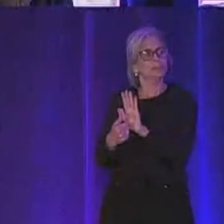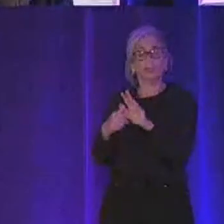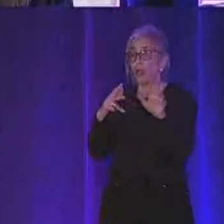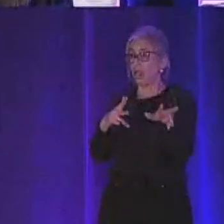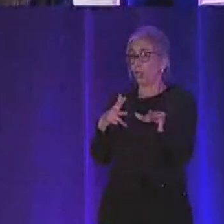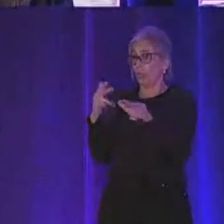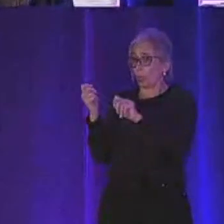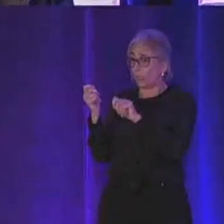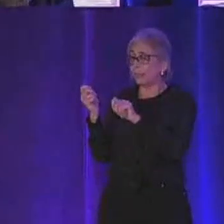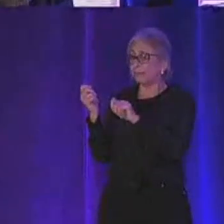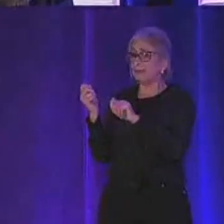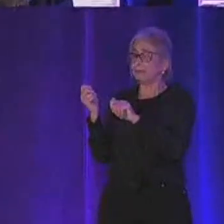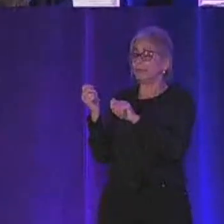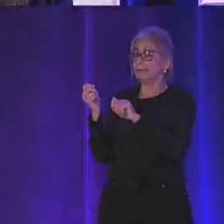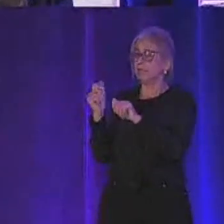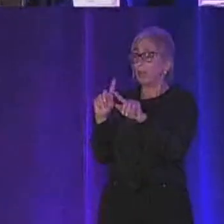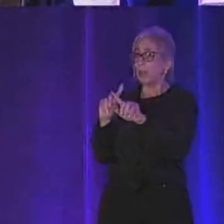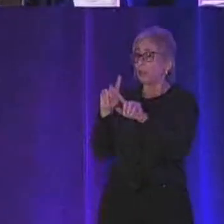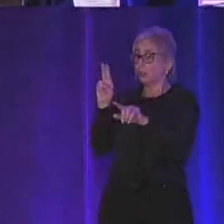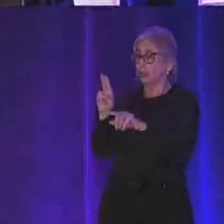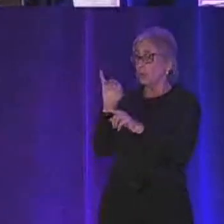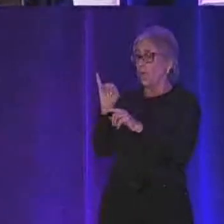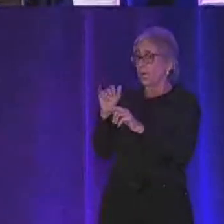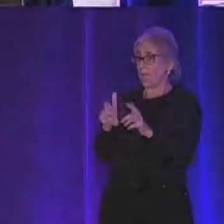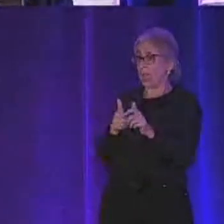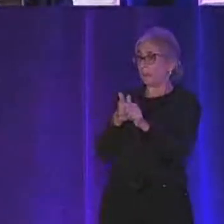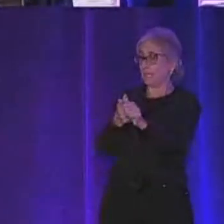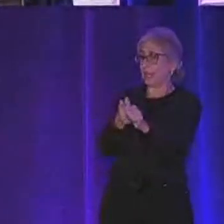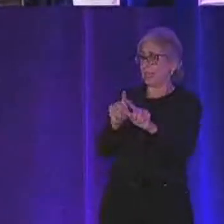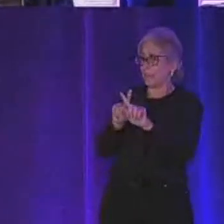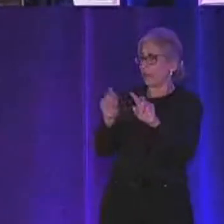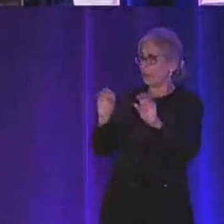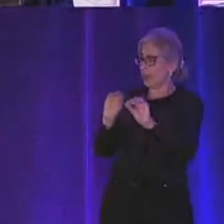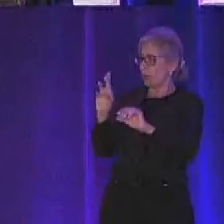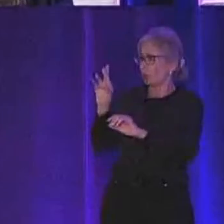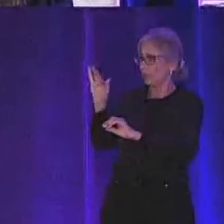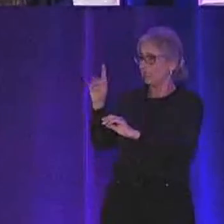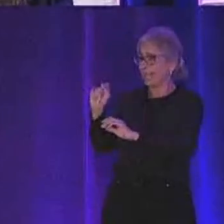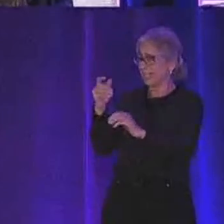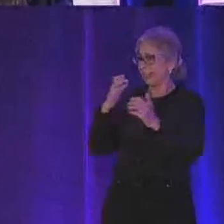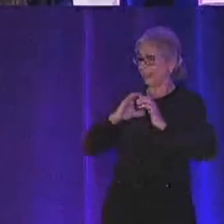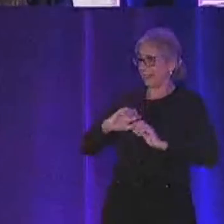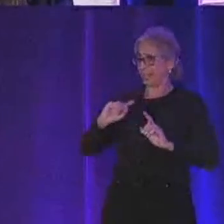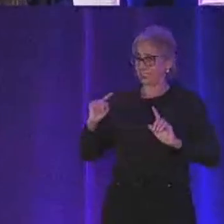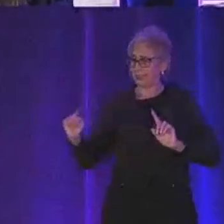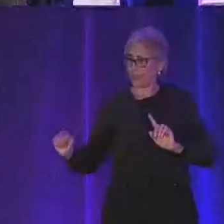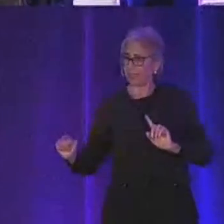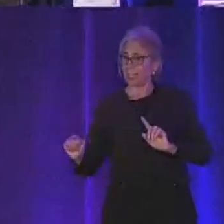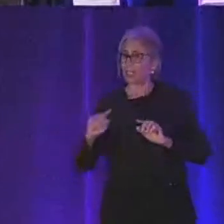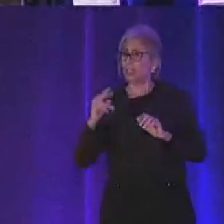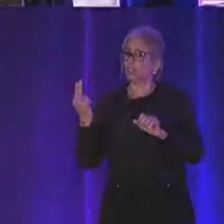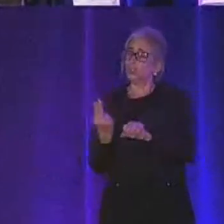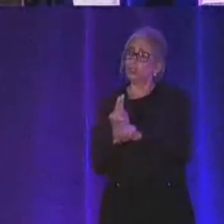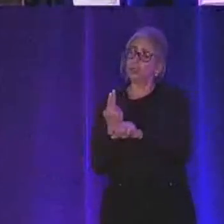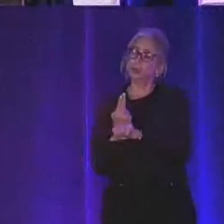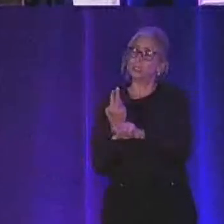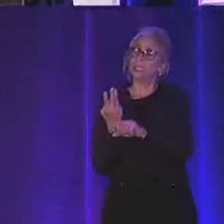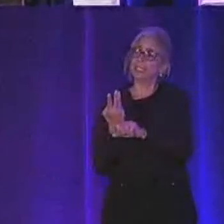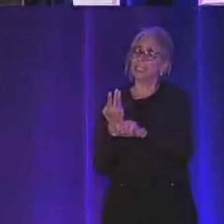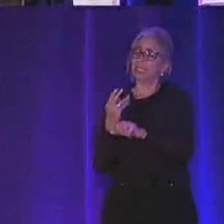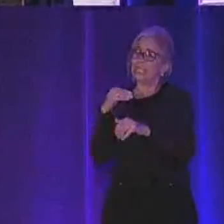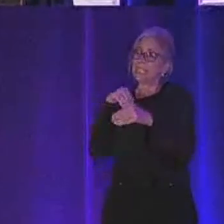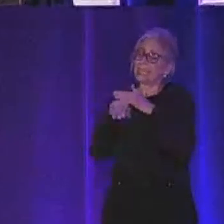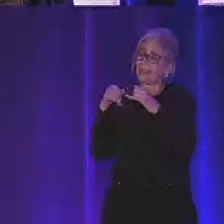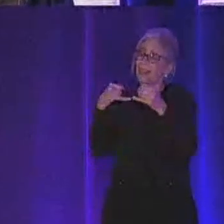Loading, the UI updates, but there's no React on the client side. This is purely using some inline JavaScript